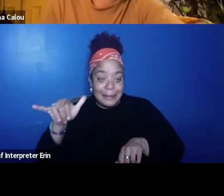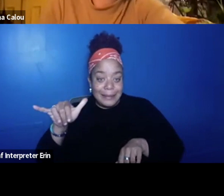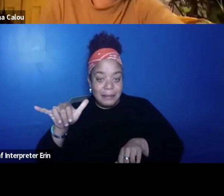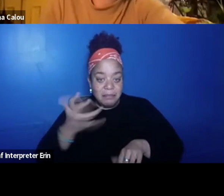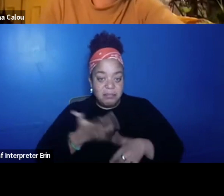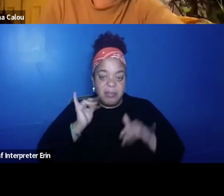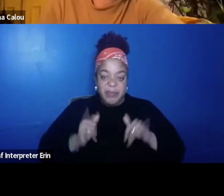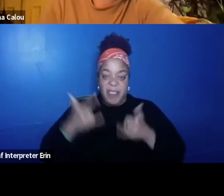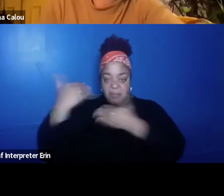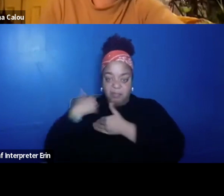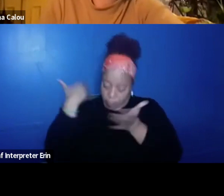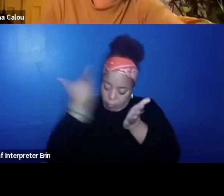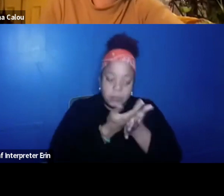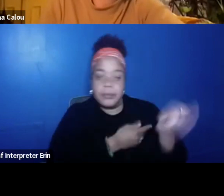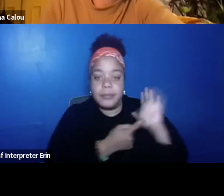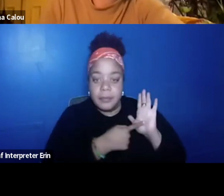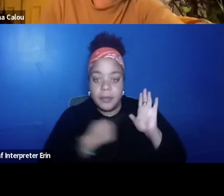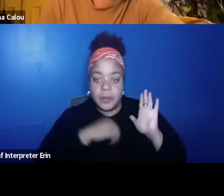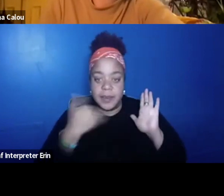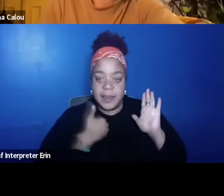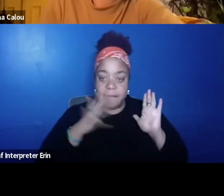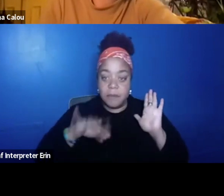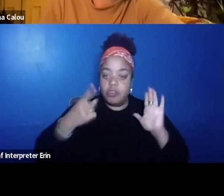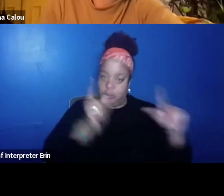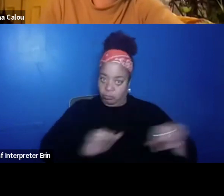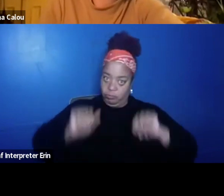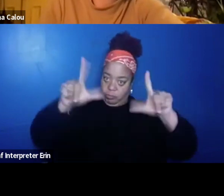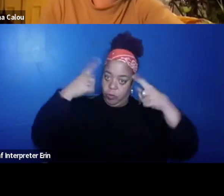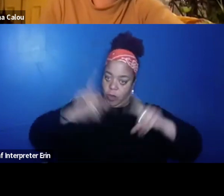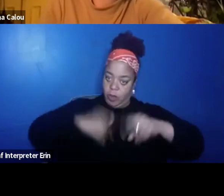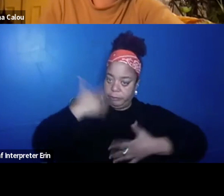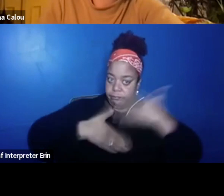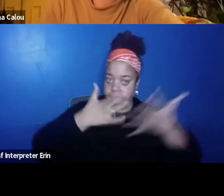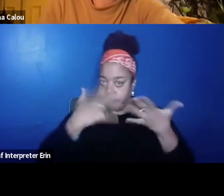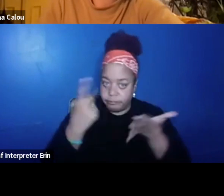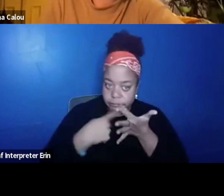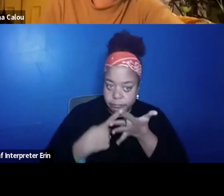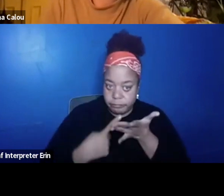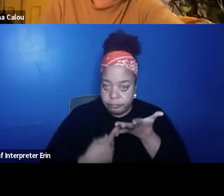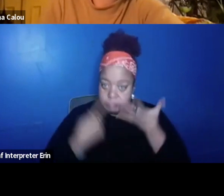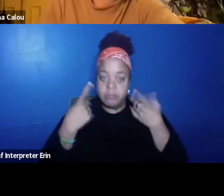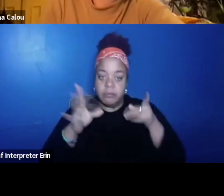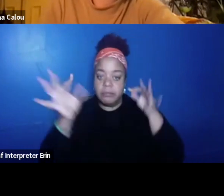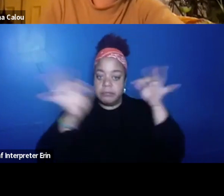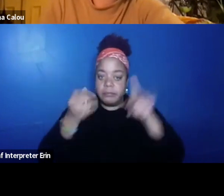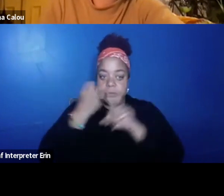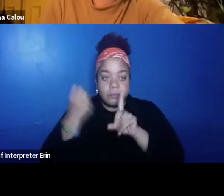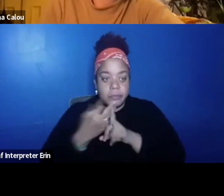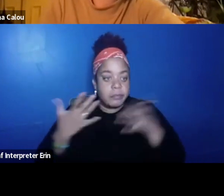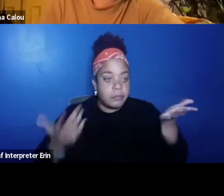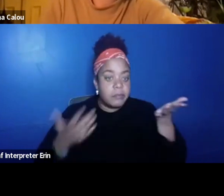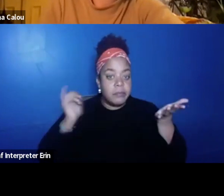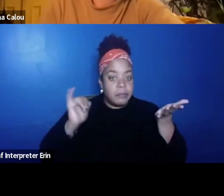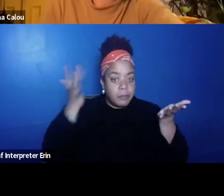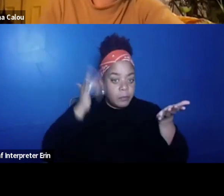then go to this explanation of, well, why won't therapists and practitioners just decide not to participate in the